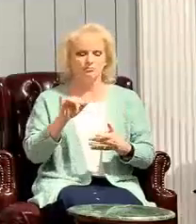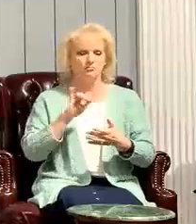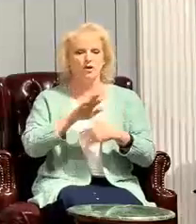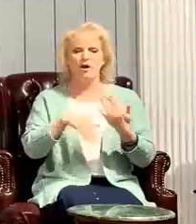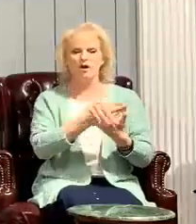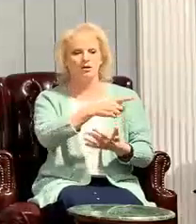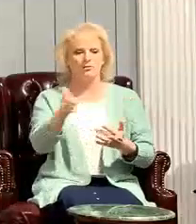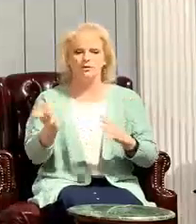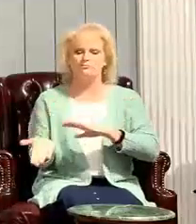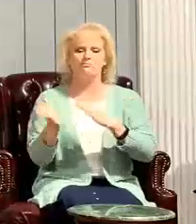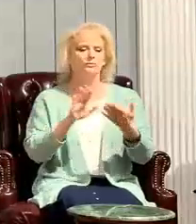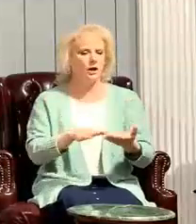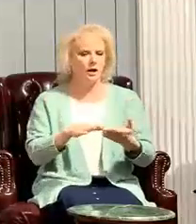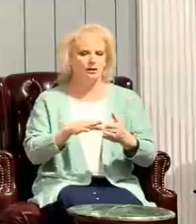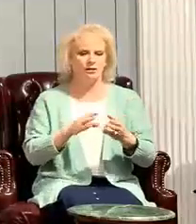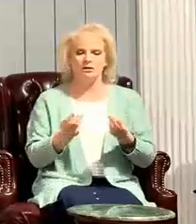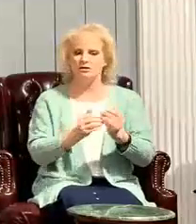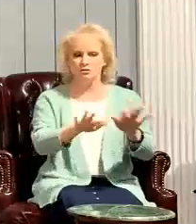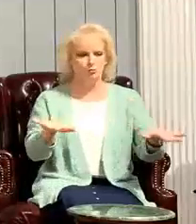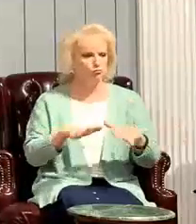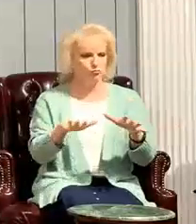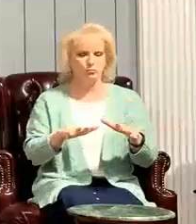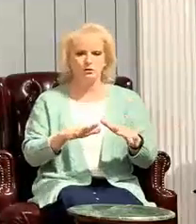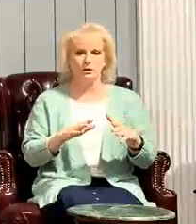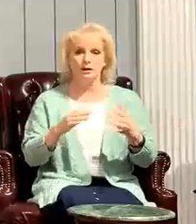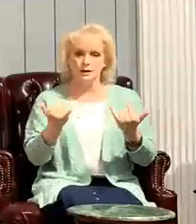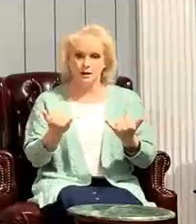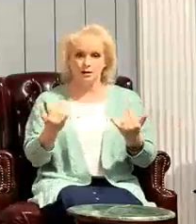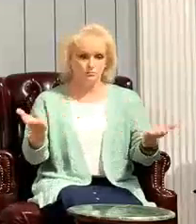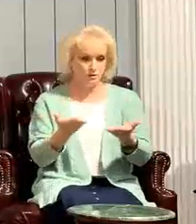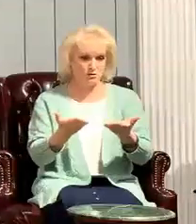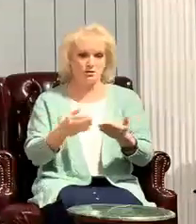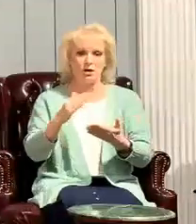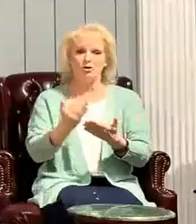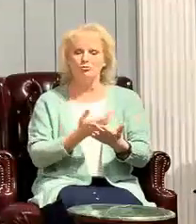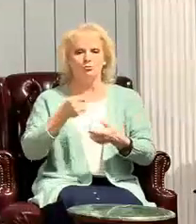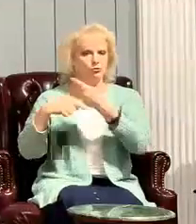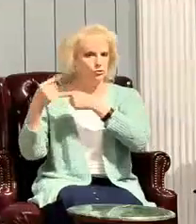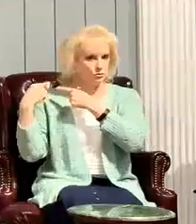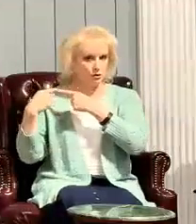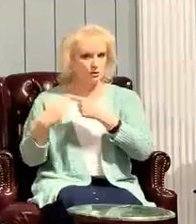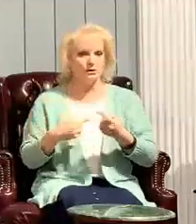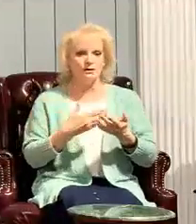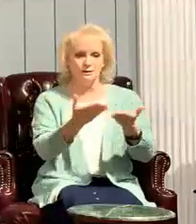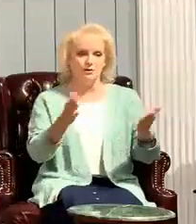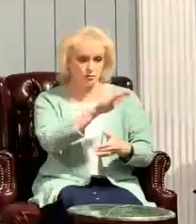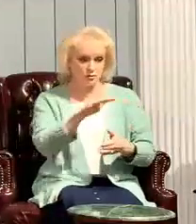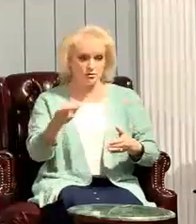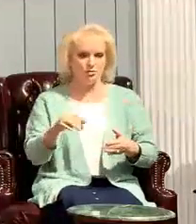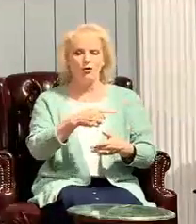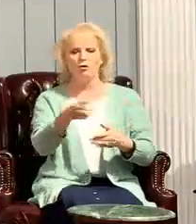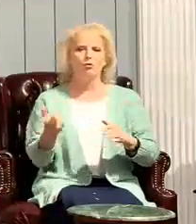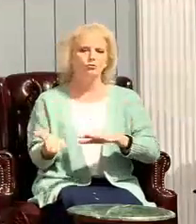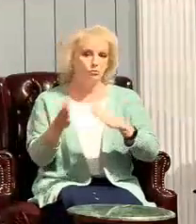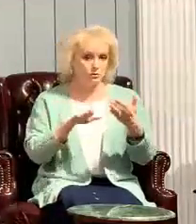And now this new generation that Moses is giving the book of Deuteronomy to, these are the children of those